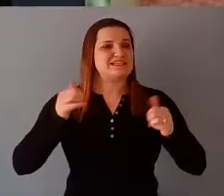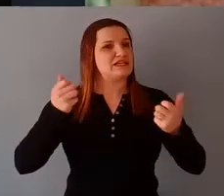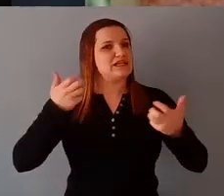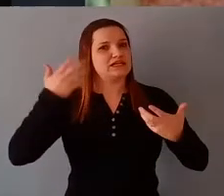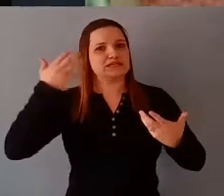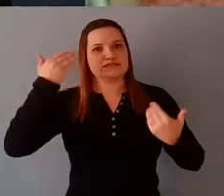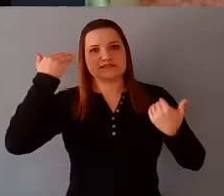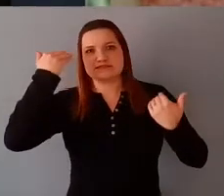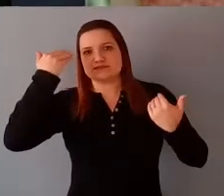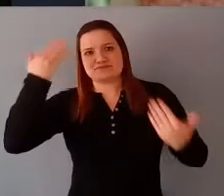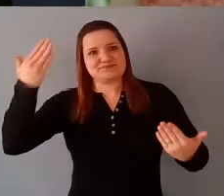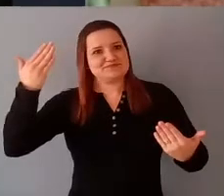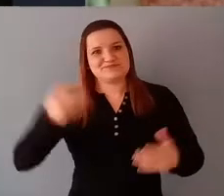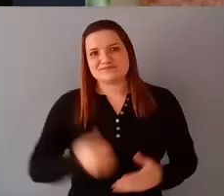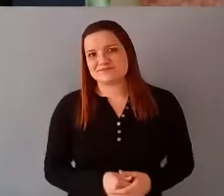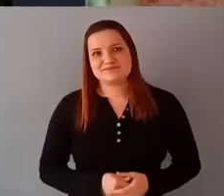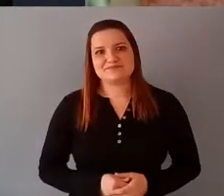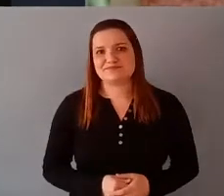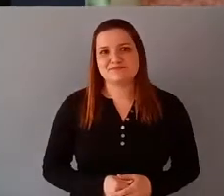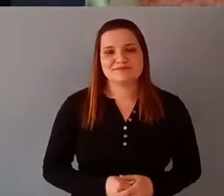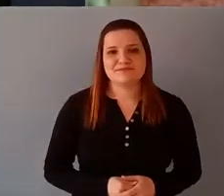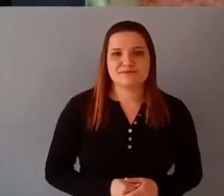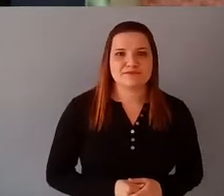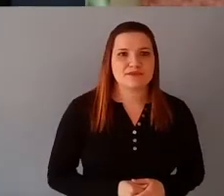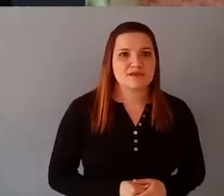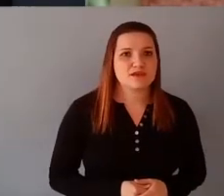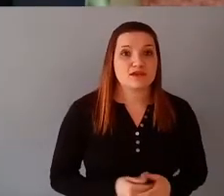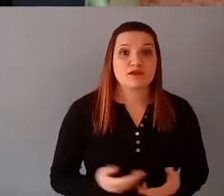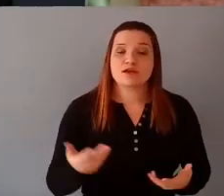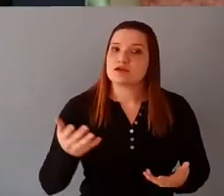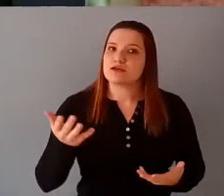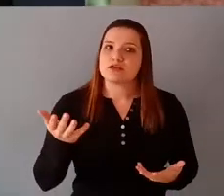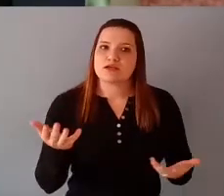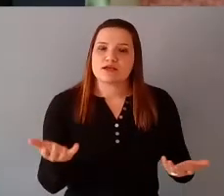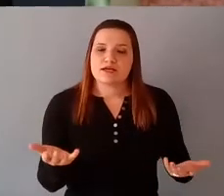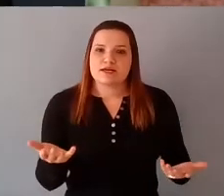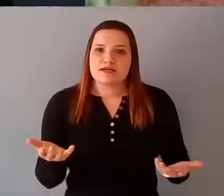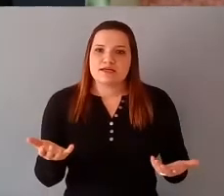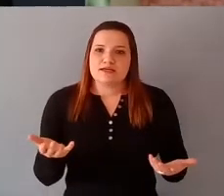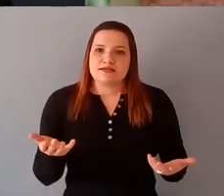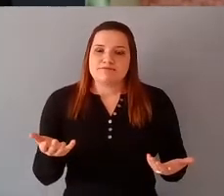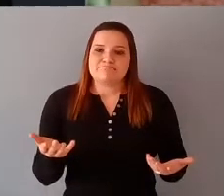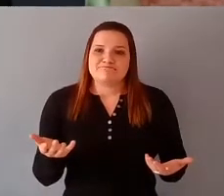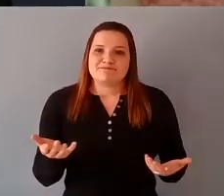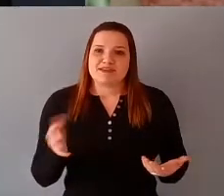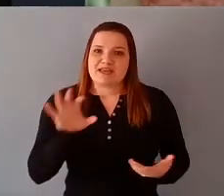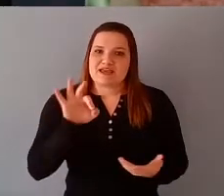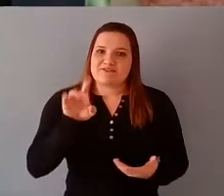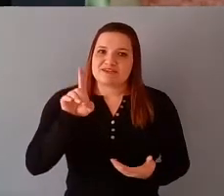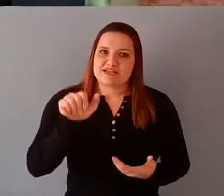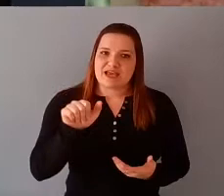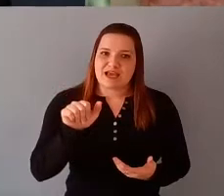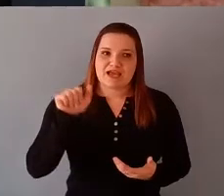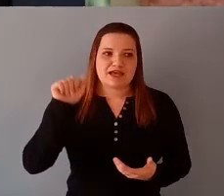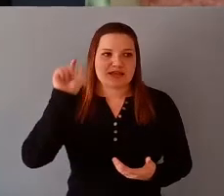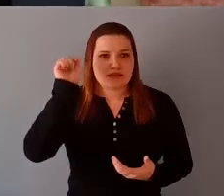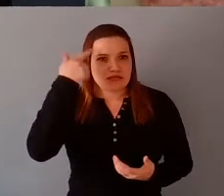that, Deb. There's no doubt about it that the FDA, the